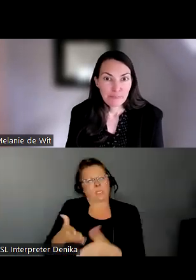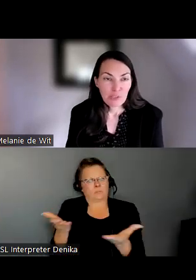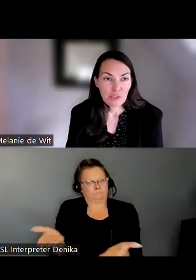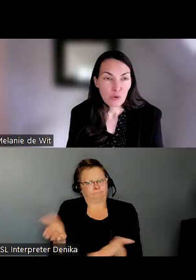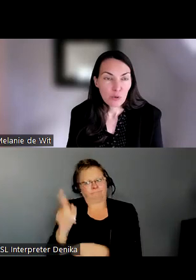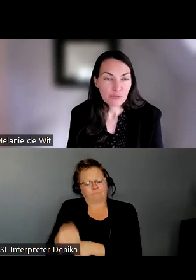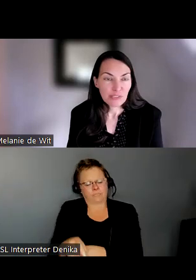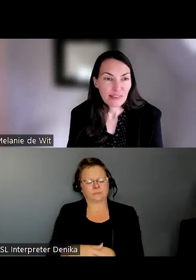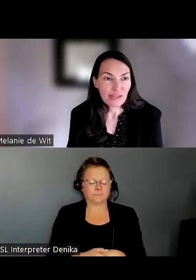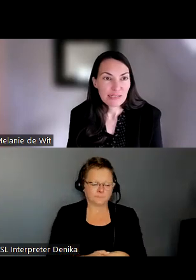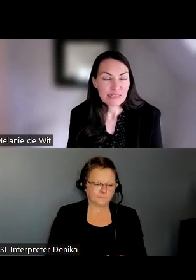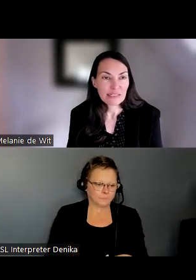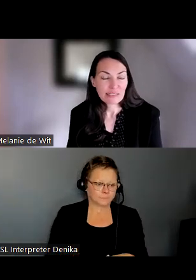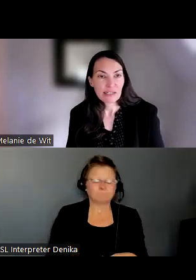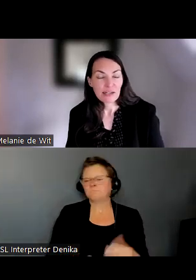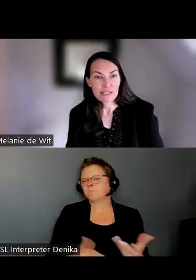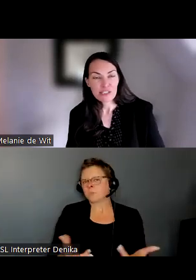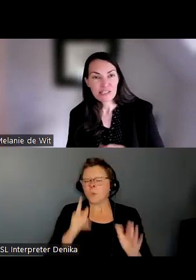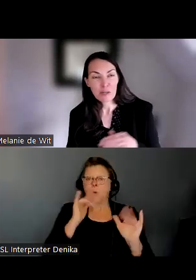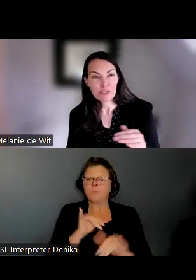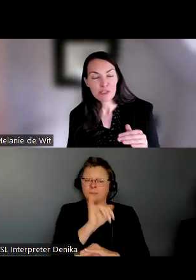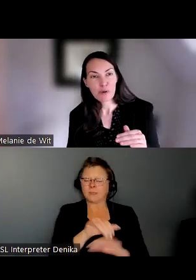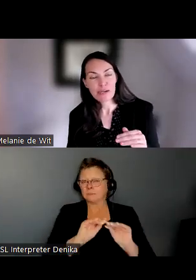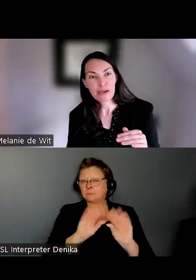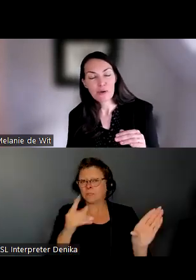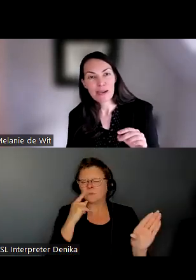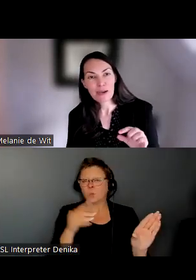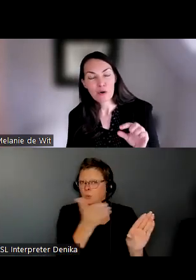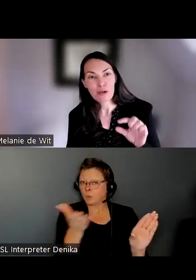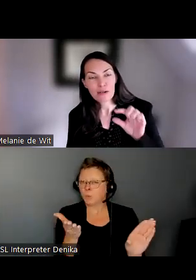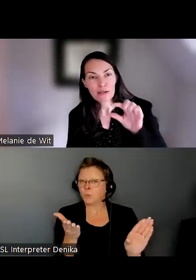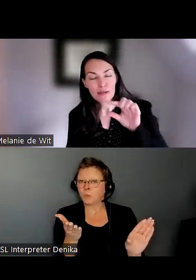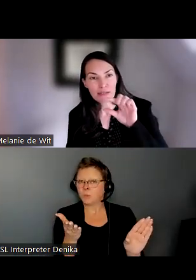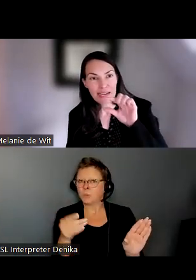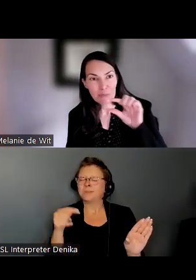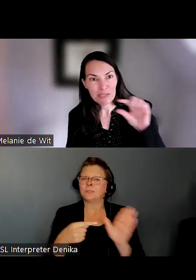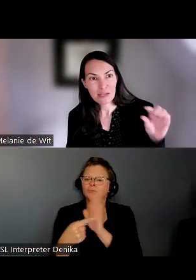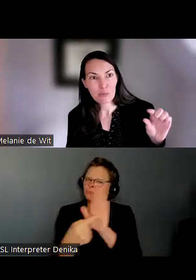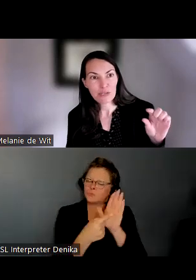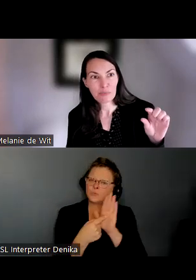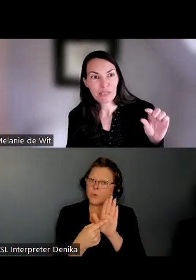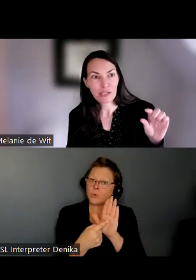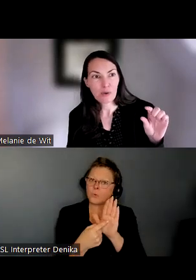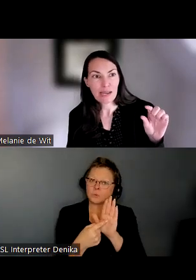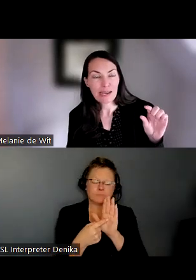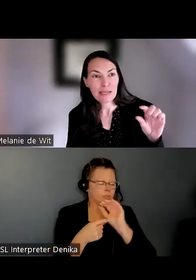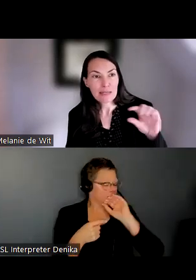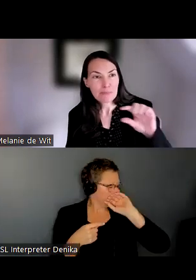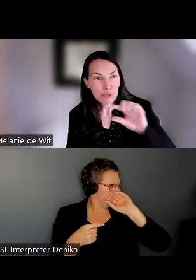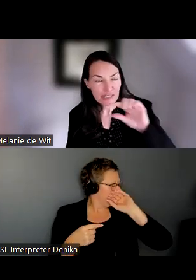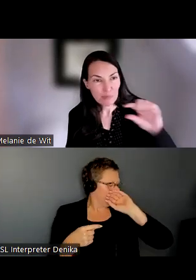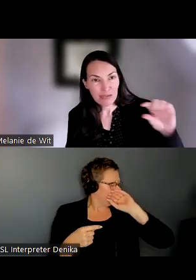Okay, so hopefully that is clear and just helps to point out how naming someone in a